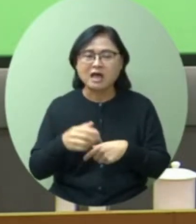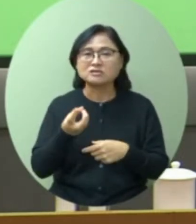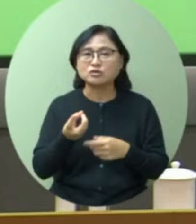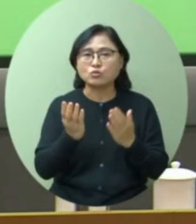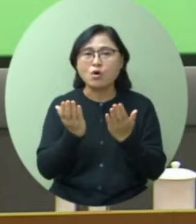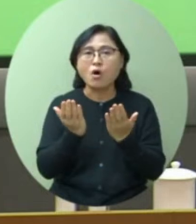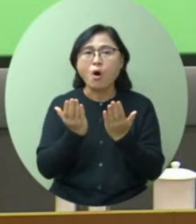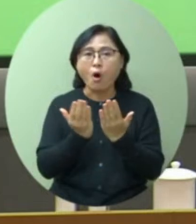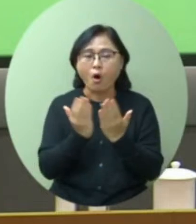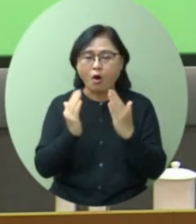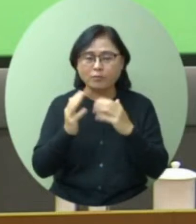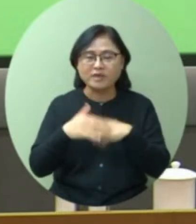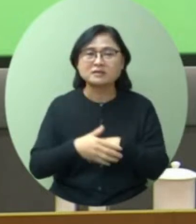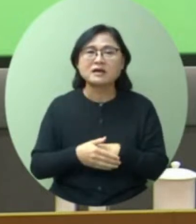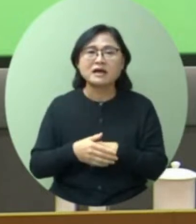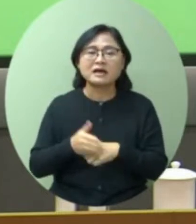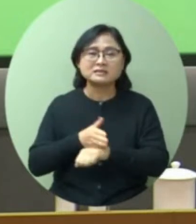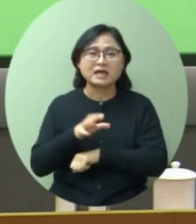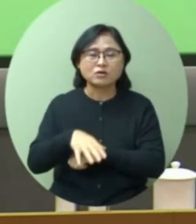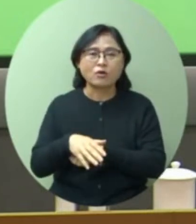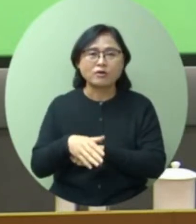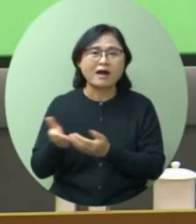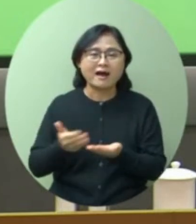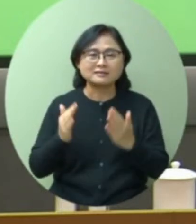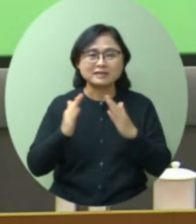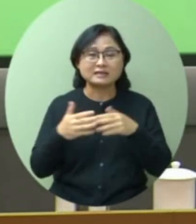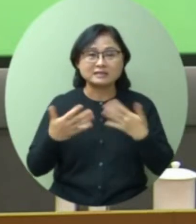mother's health. There will be child care centers.